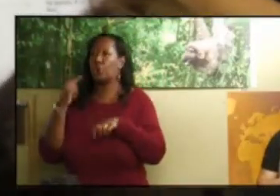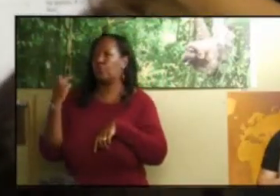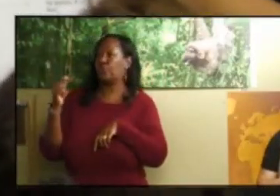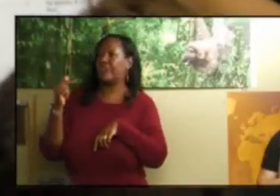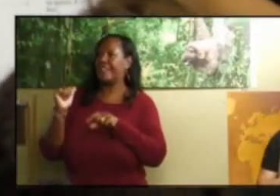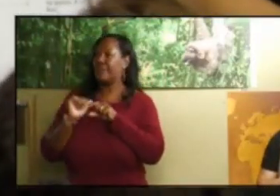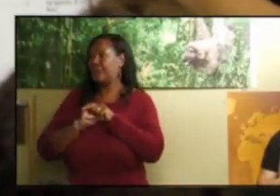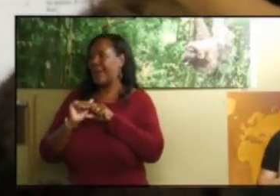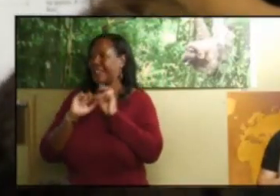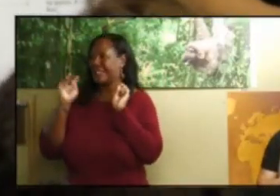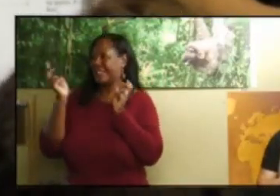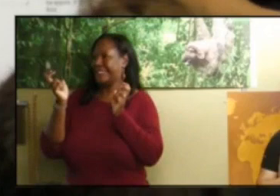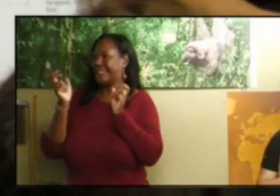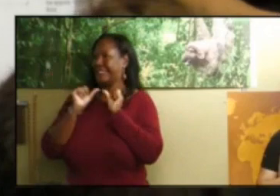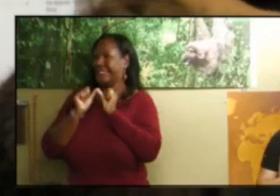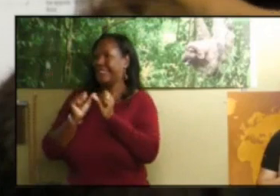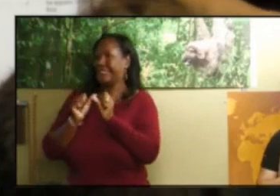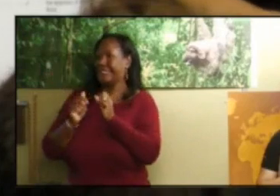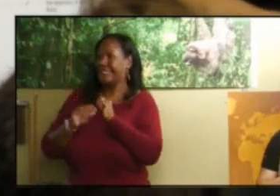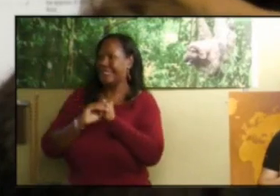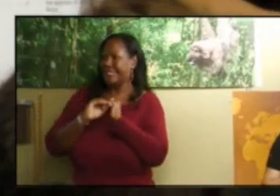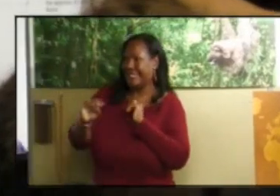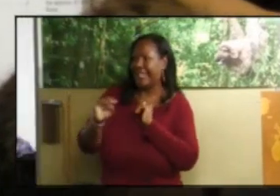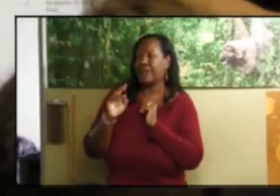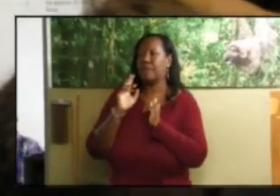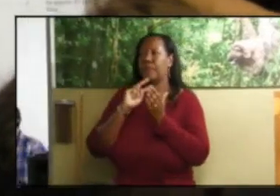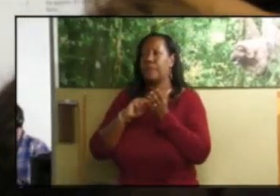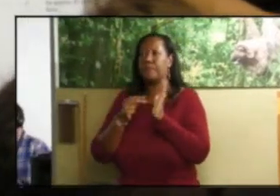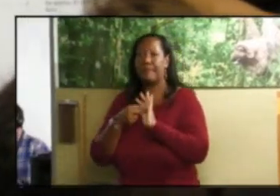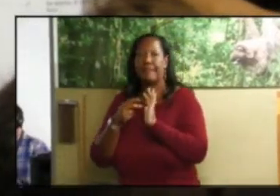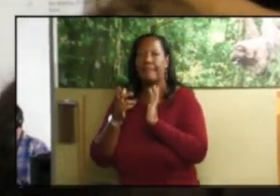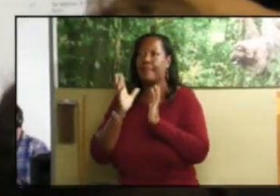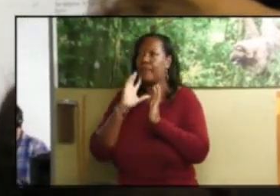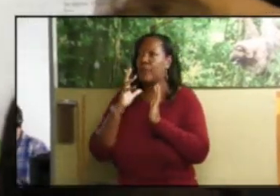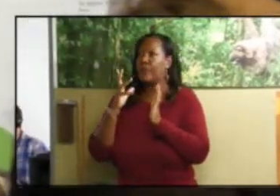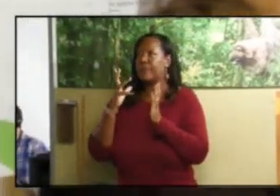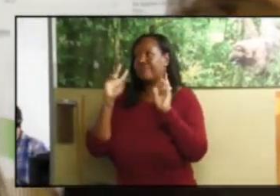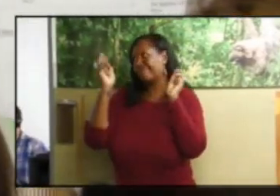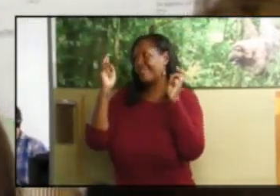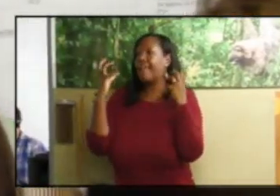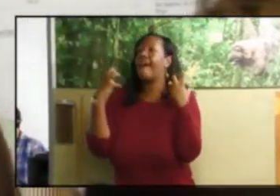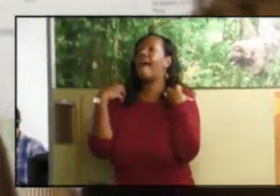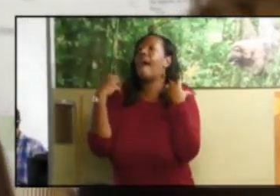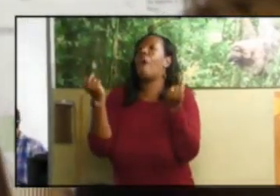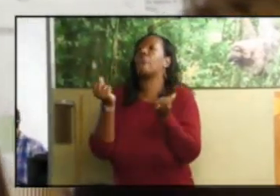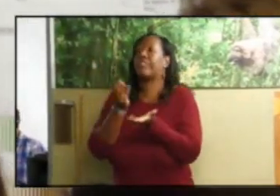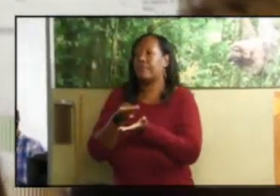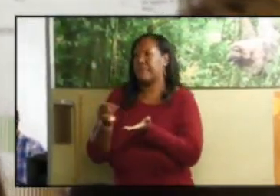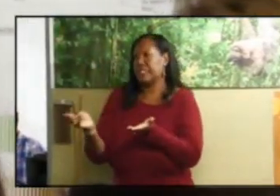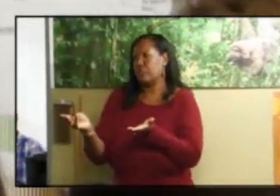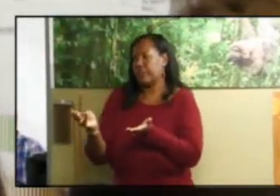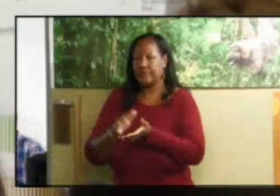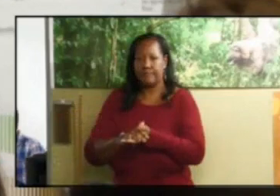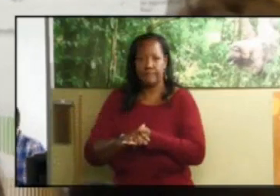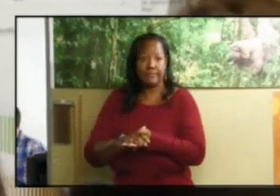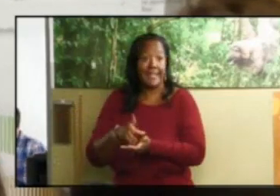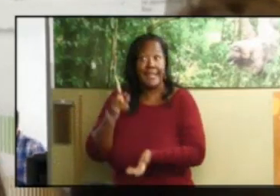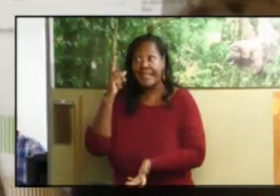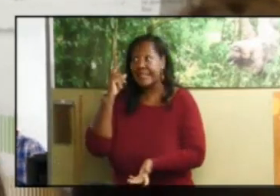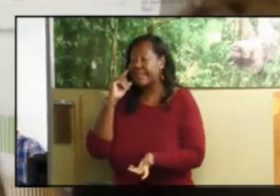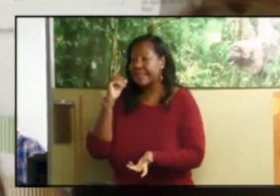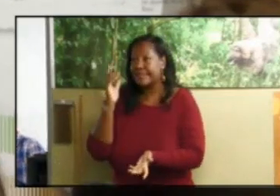So we're trying to use healthy materials is how we think of it. So it seems like a no-brainer, but